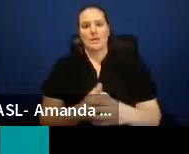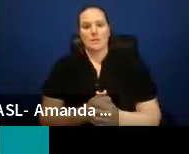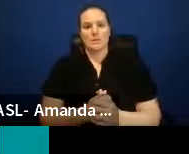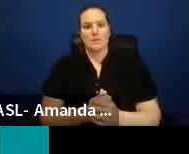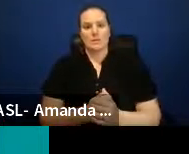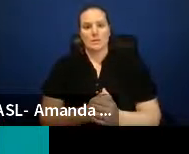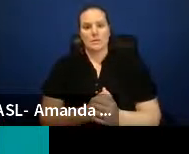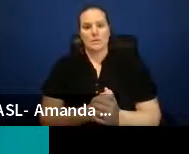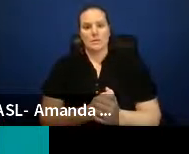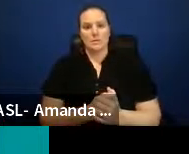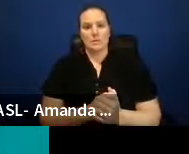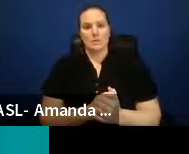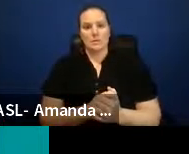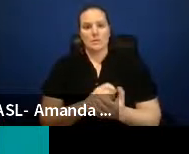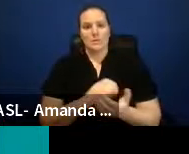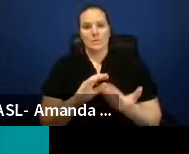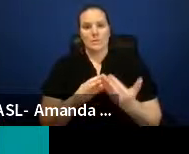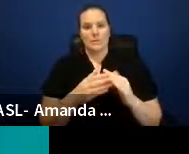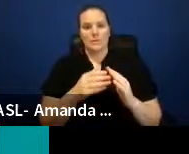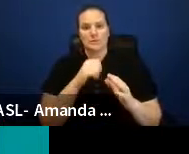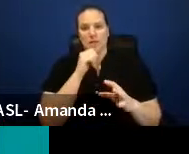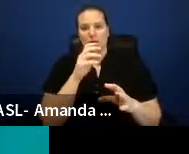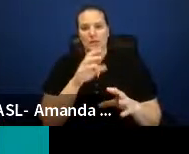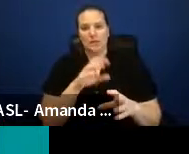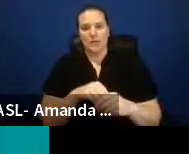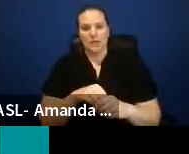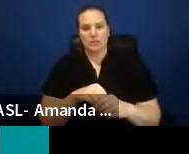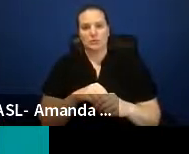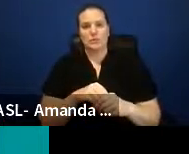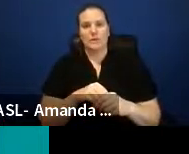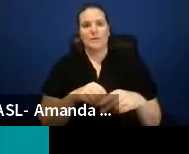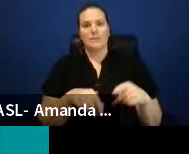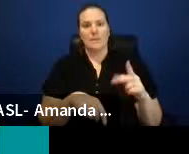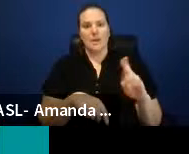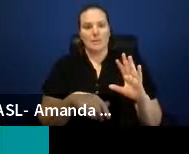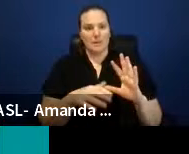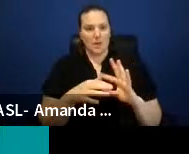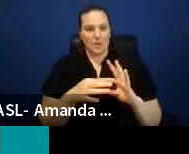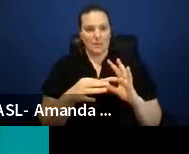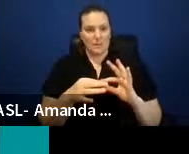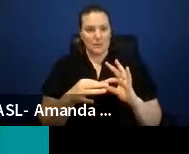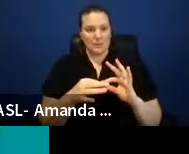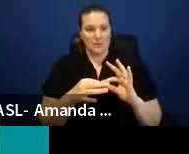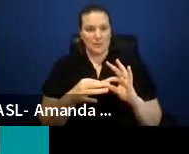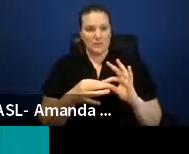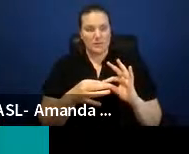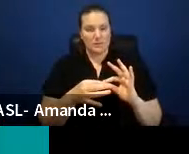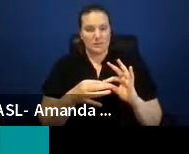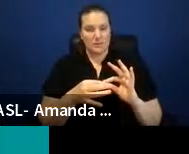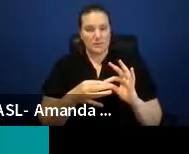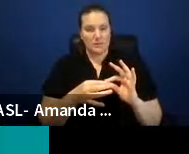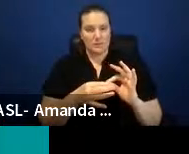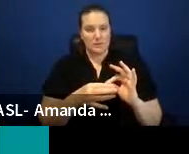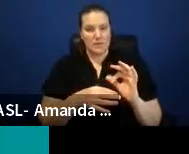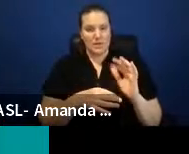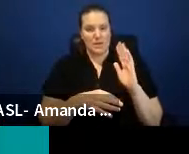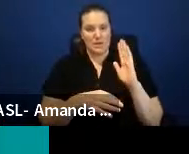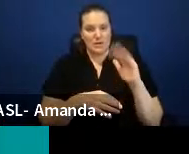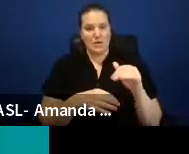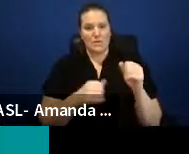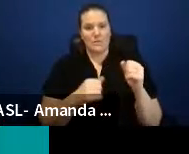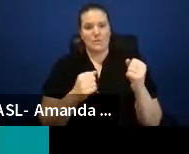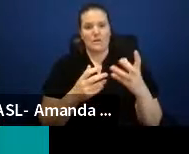communities that don't typically engage in public comment. And I know that there's a lot of work that's being done in